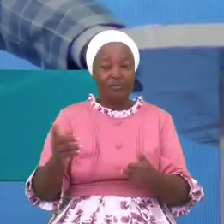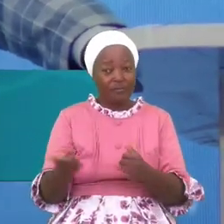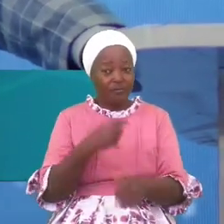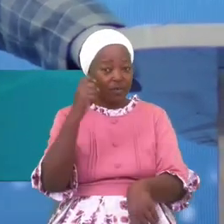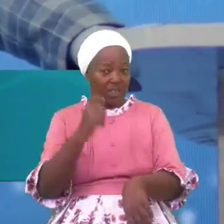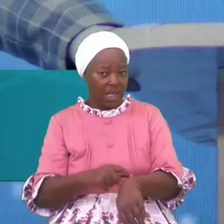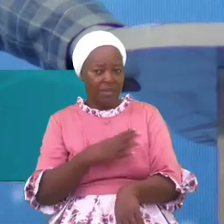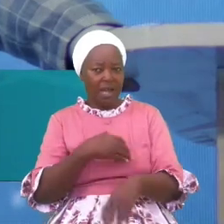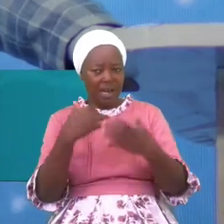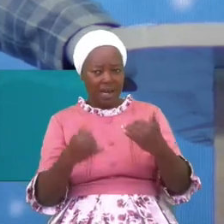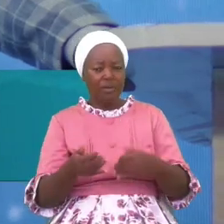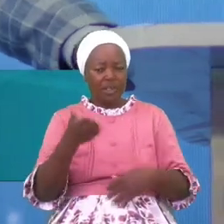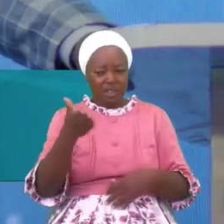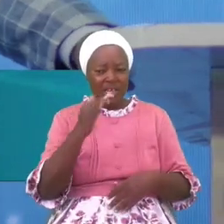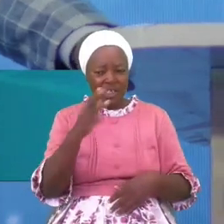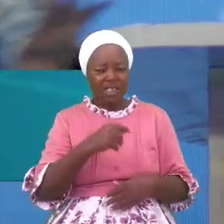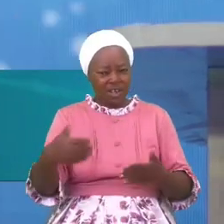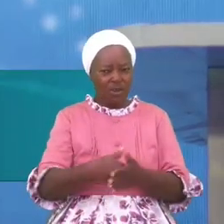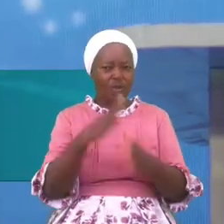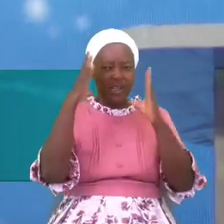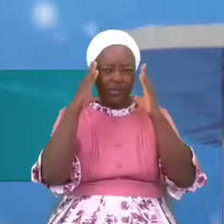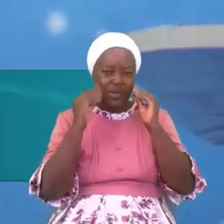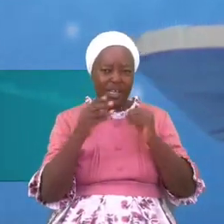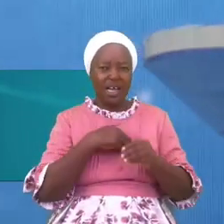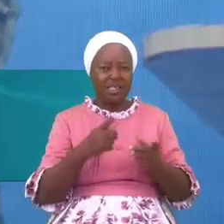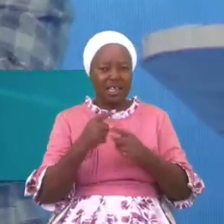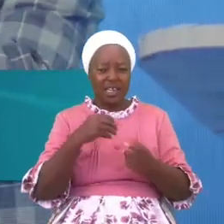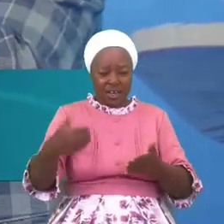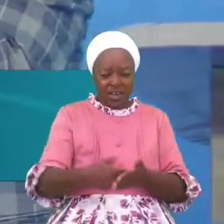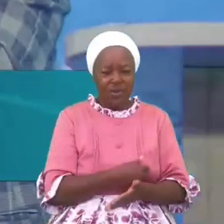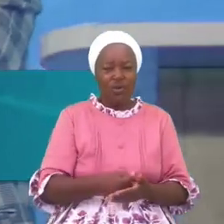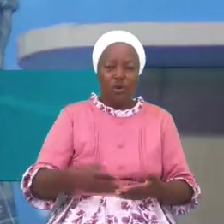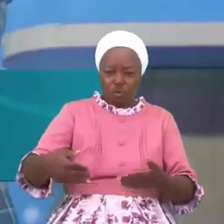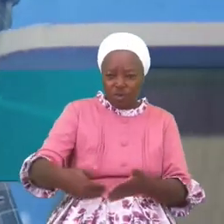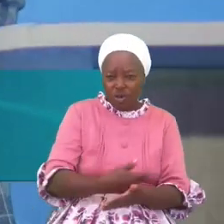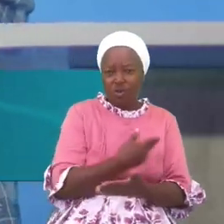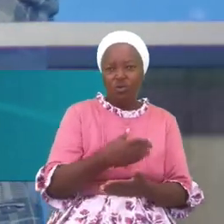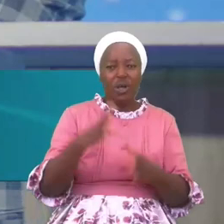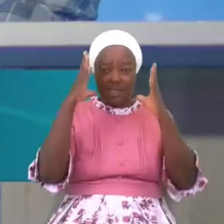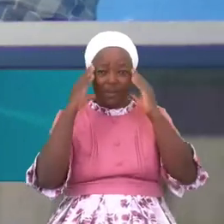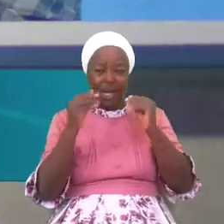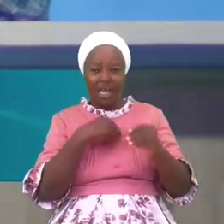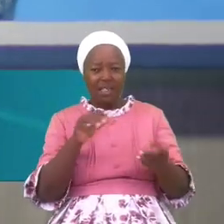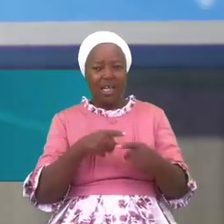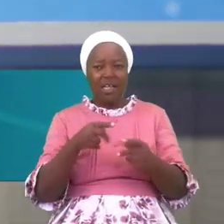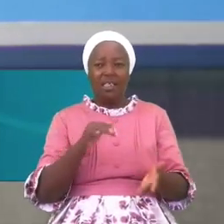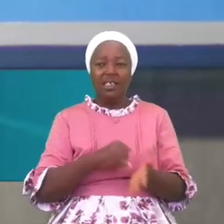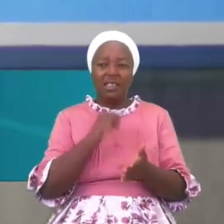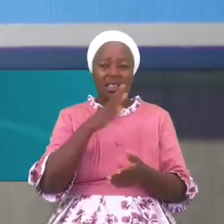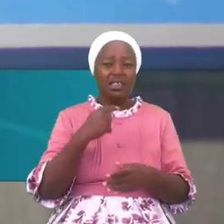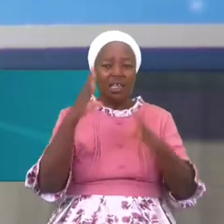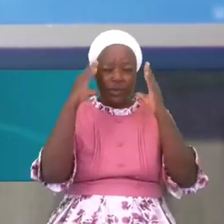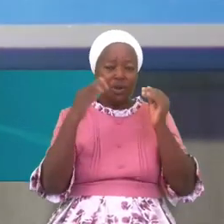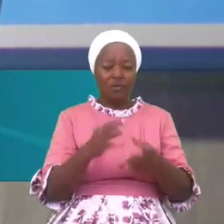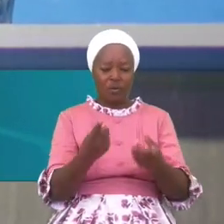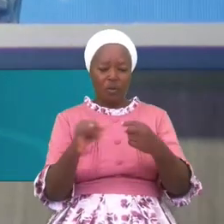and there is a fresh experience, and it is the experience of coming to the Lord, so that something greater